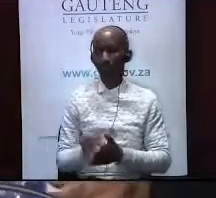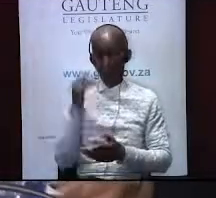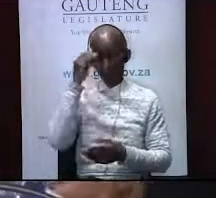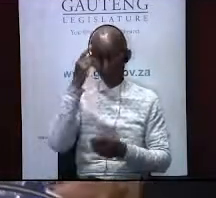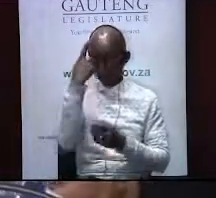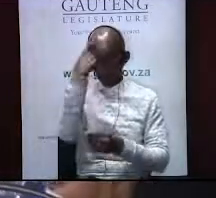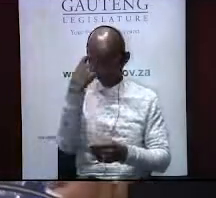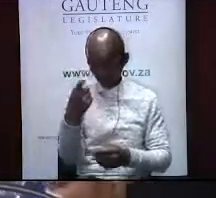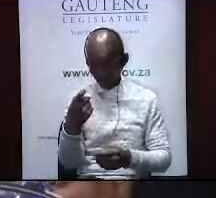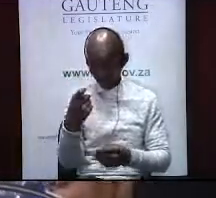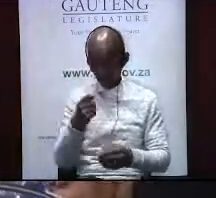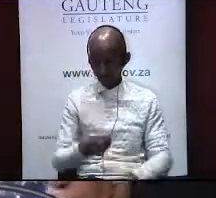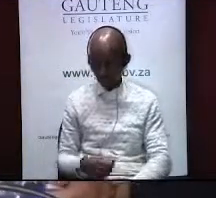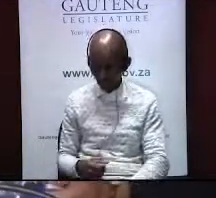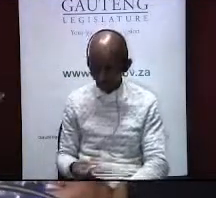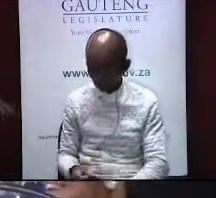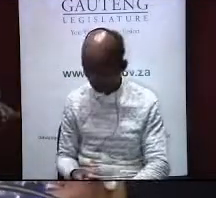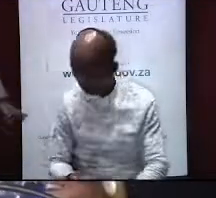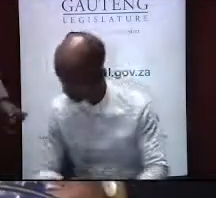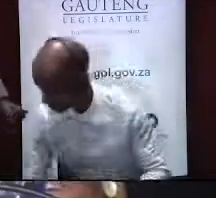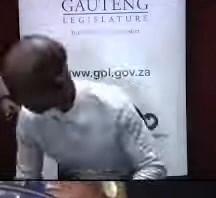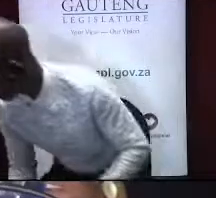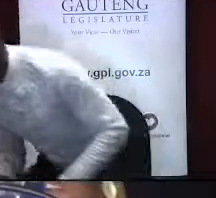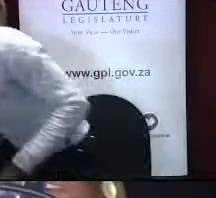Believing that